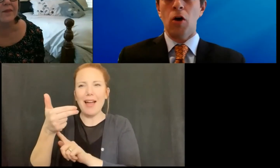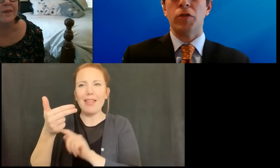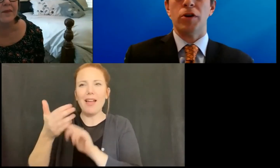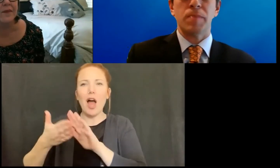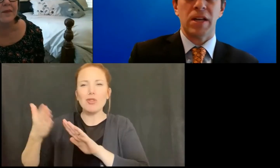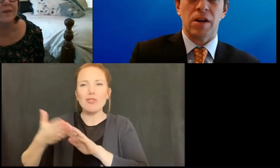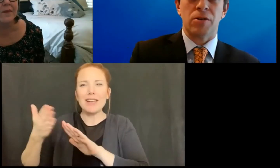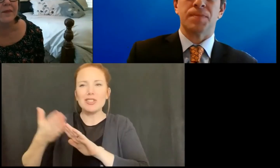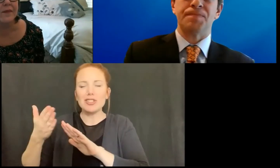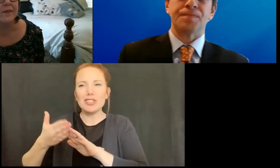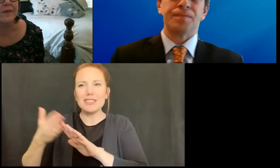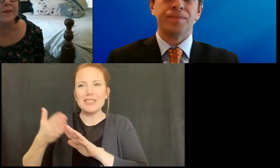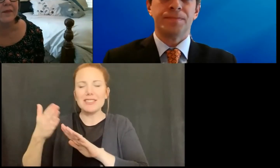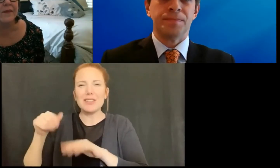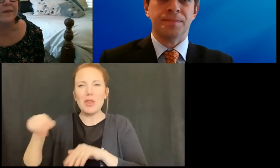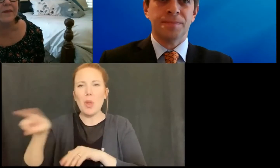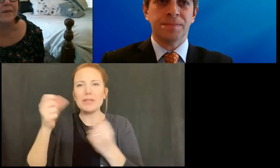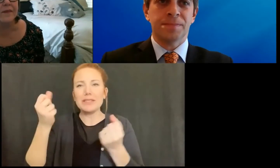operations over those many years?